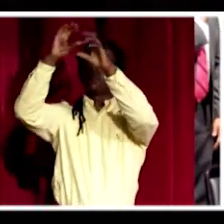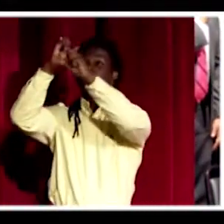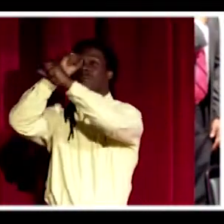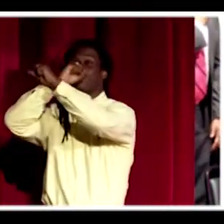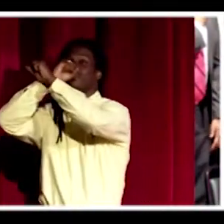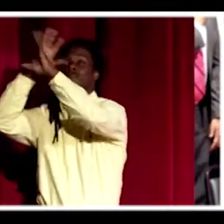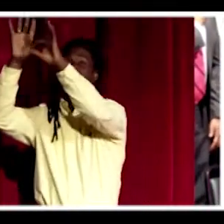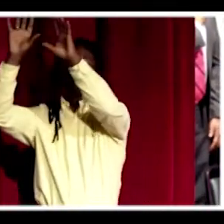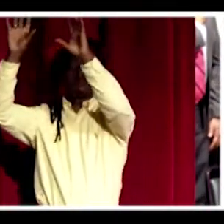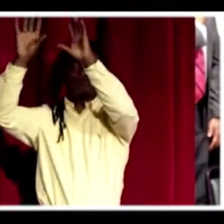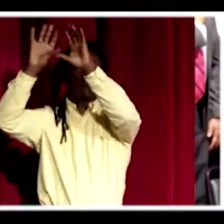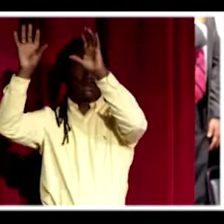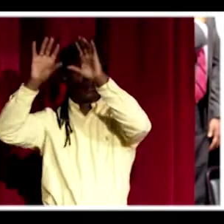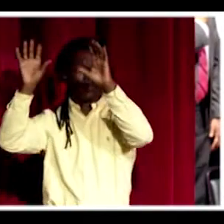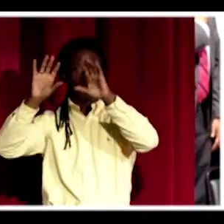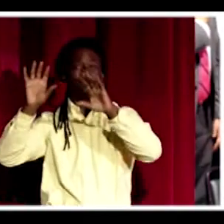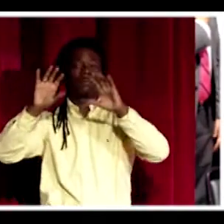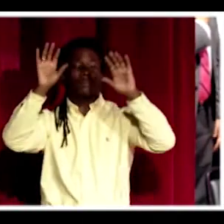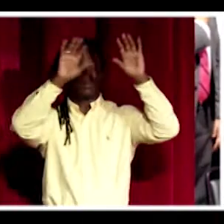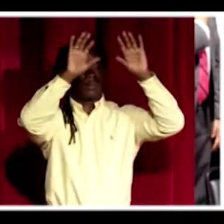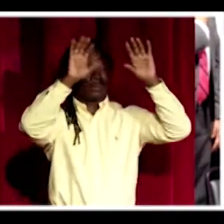glare, the bombs